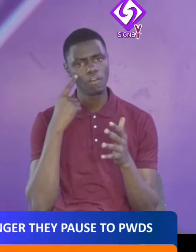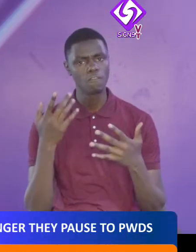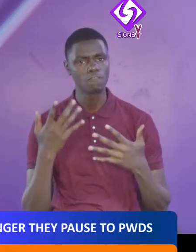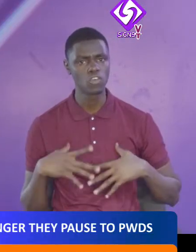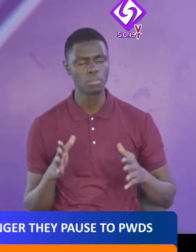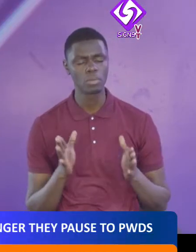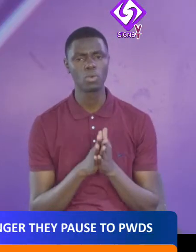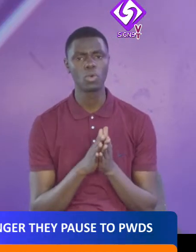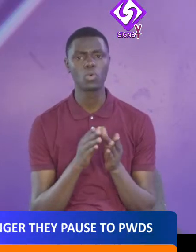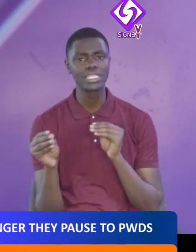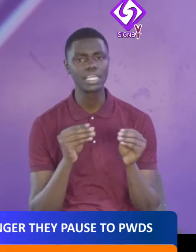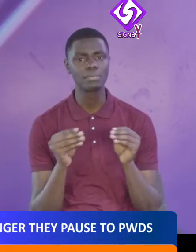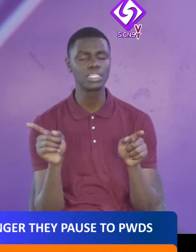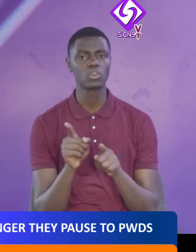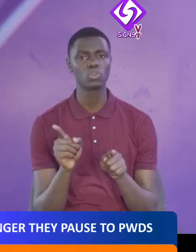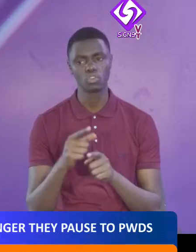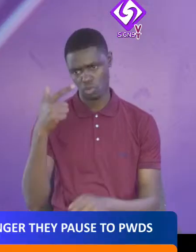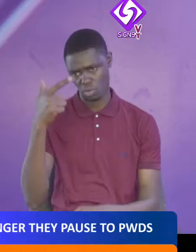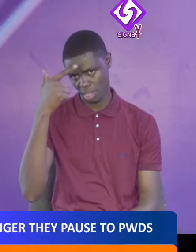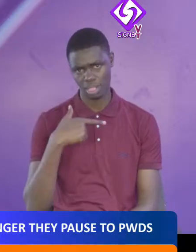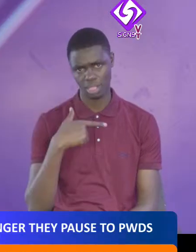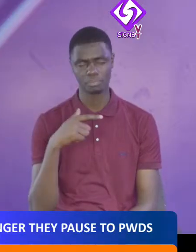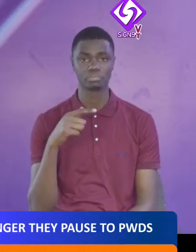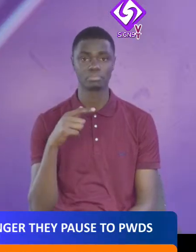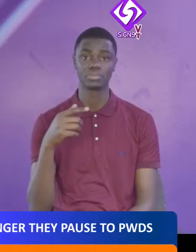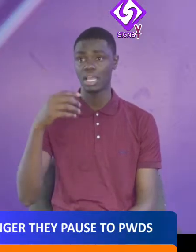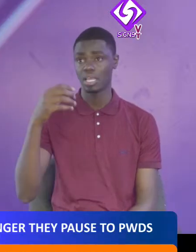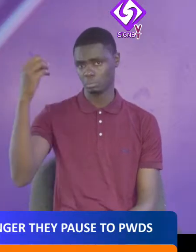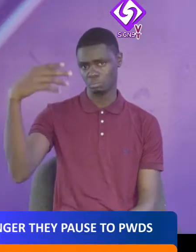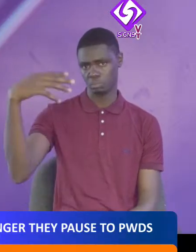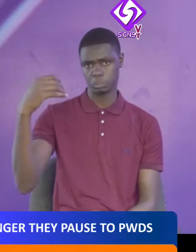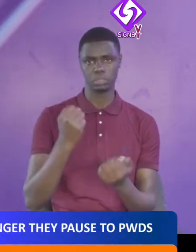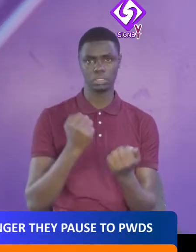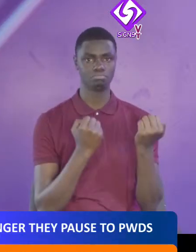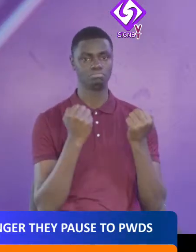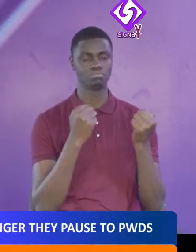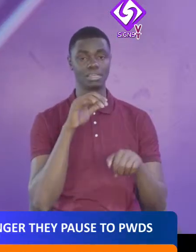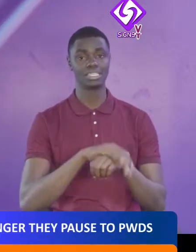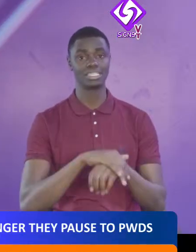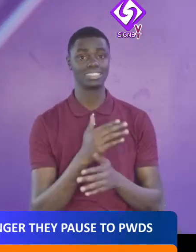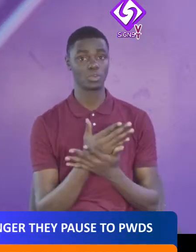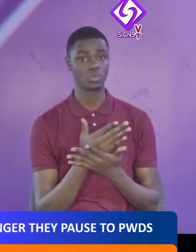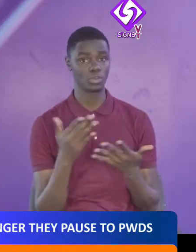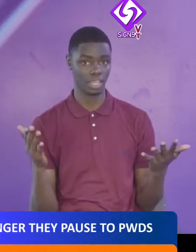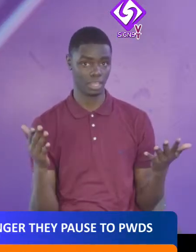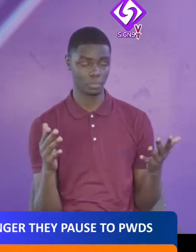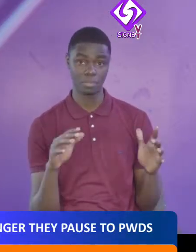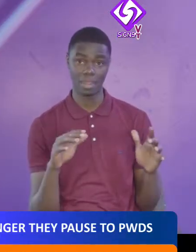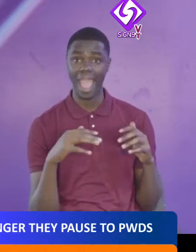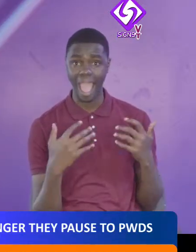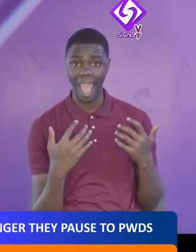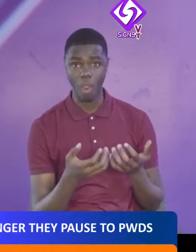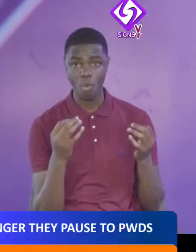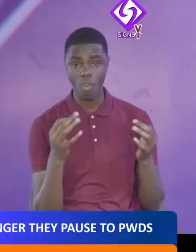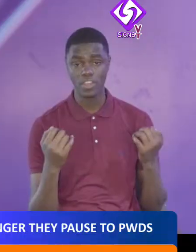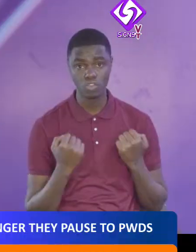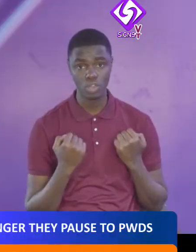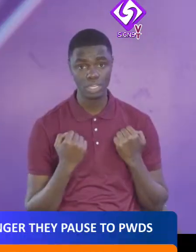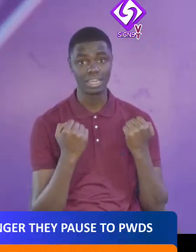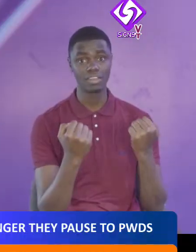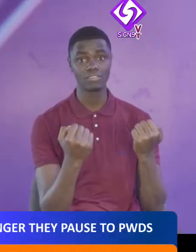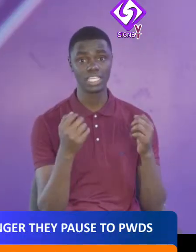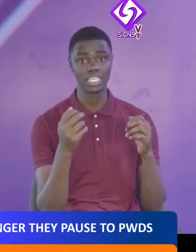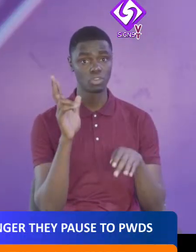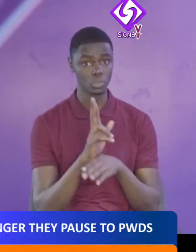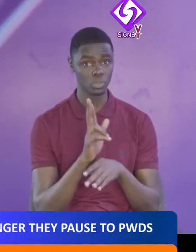those with visual impairments? Yeah, it's a good thing. I know it's a good thing in the sense that if you are driving it, if you use